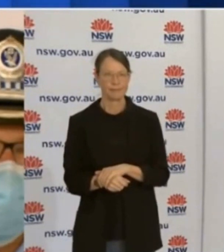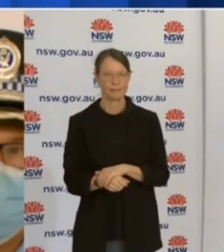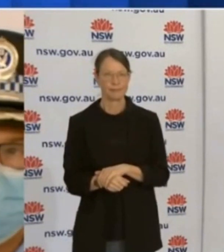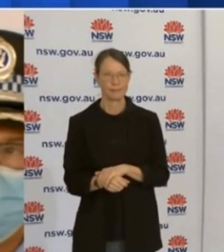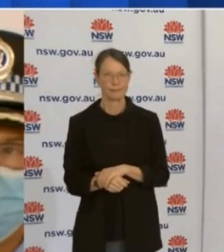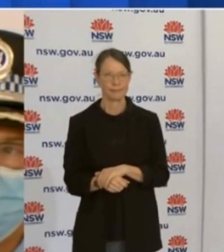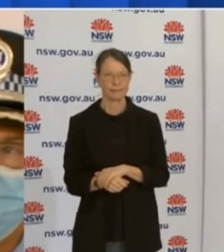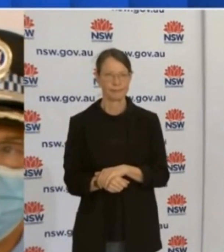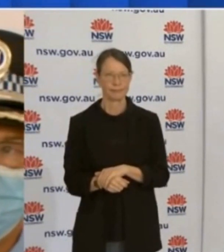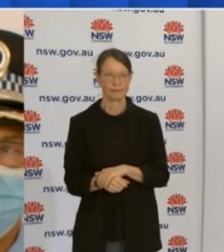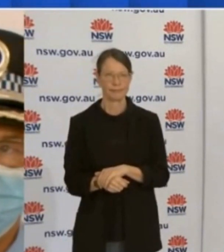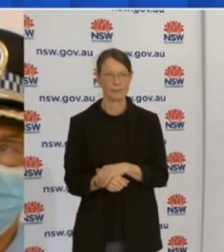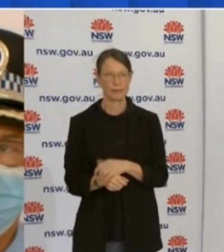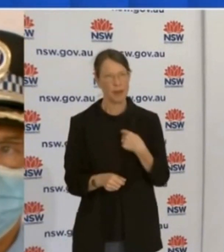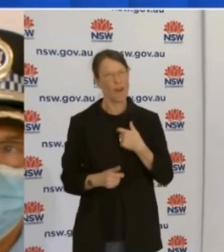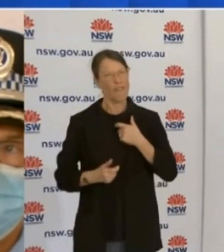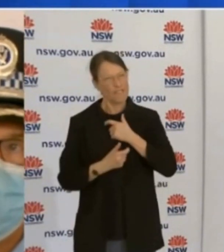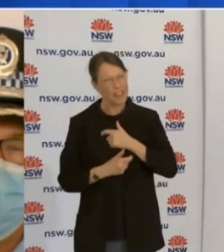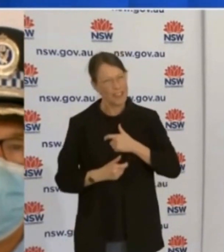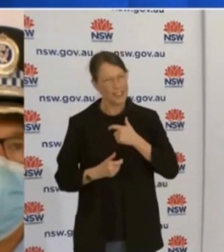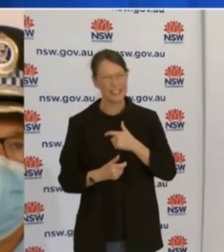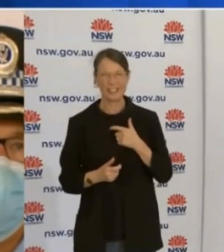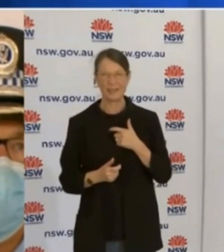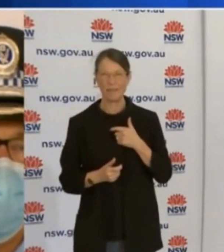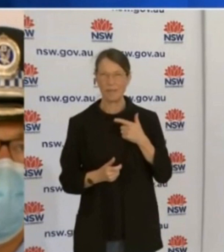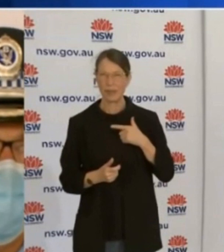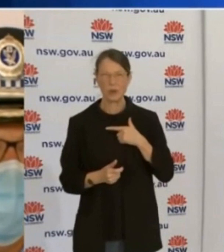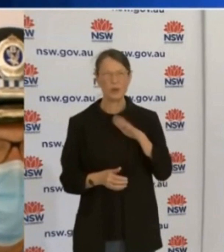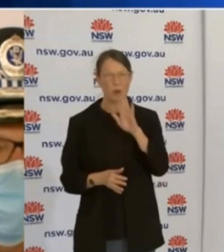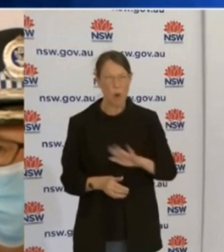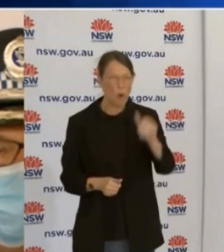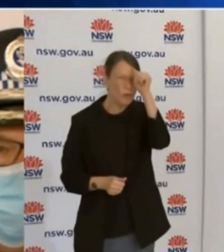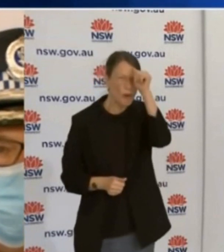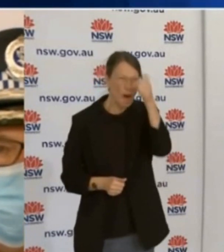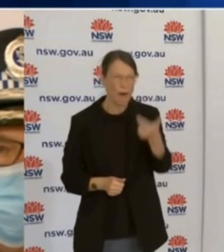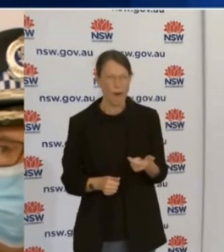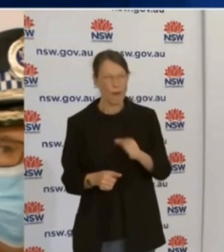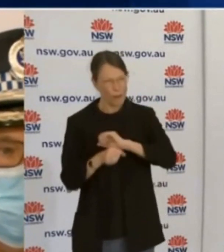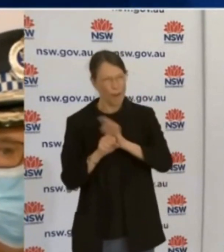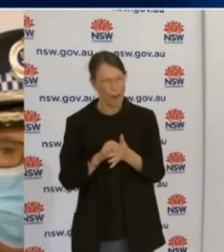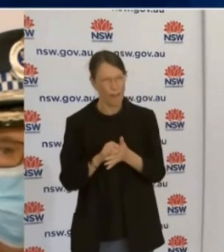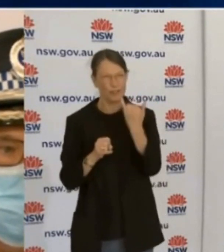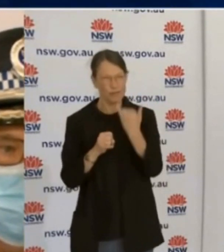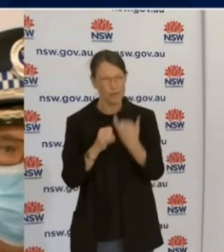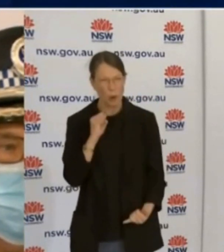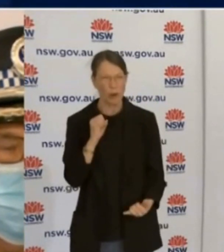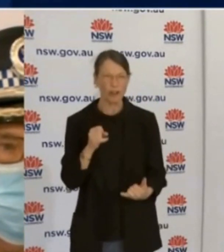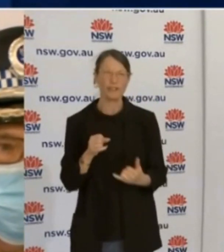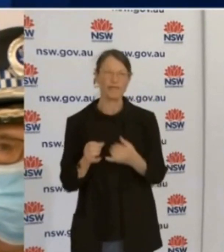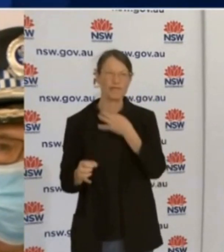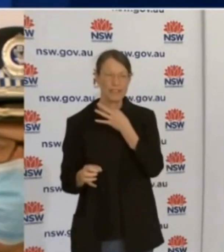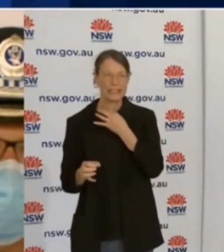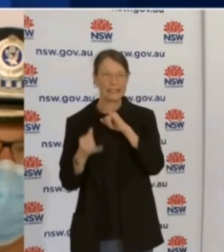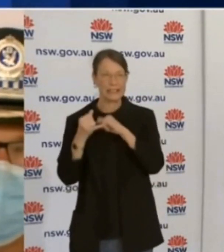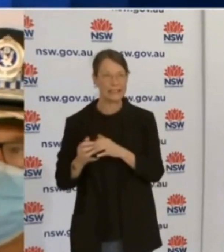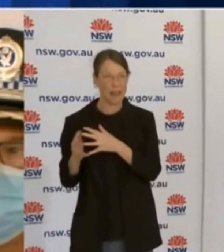be living under a rock not to know that we have a serious issue with COVID in southwest Sydney, and then to